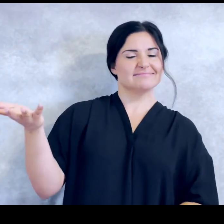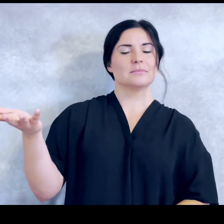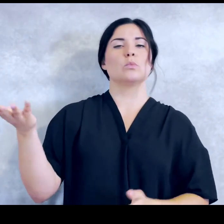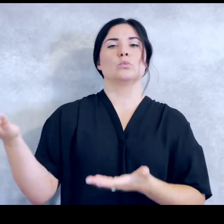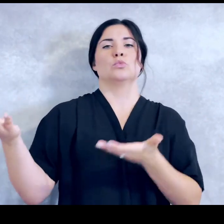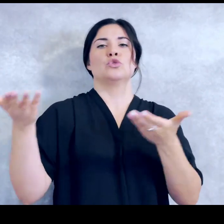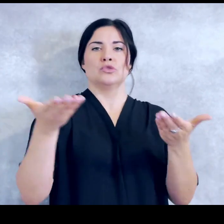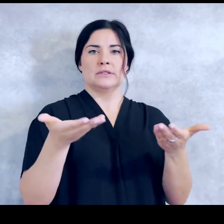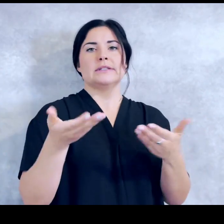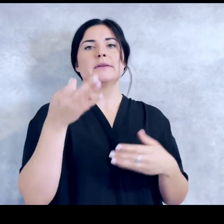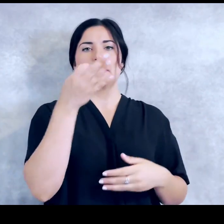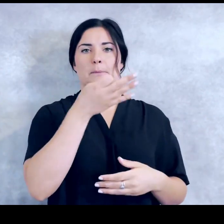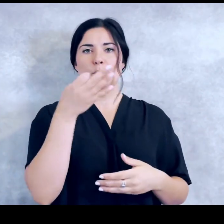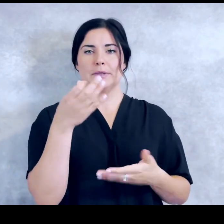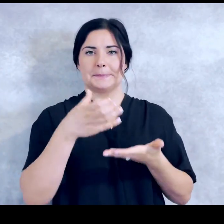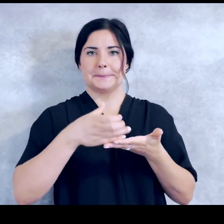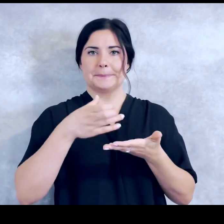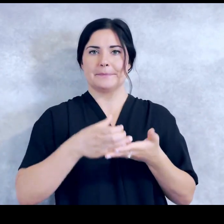members...